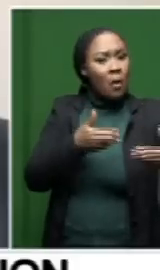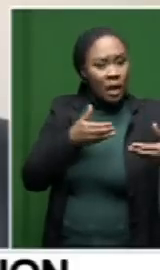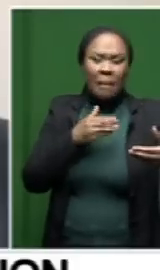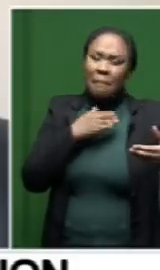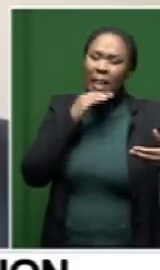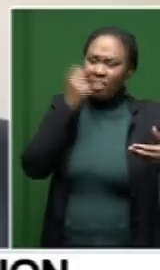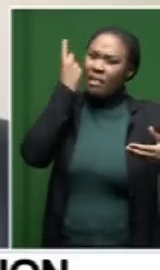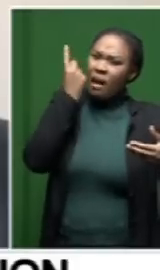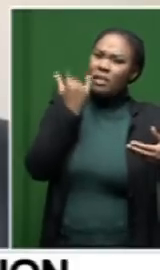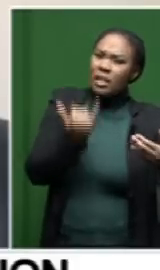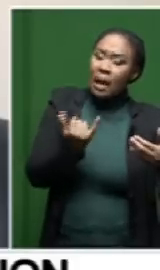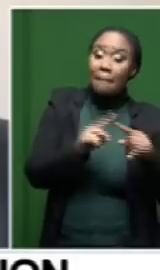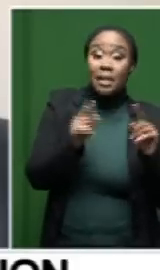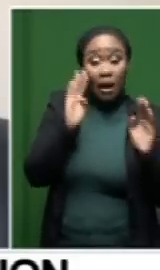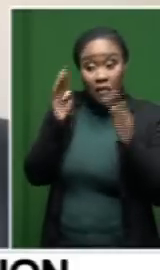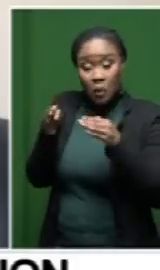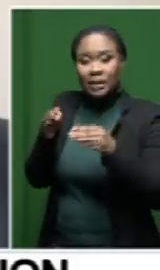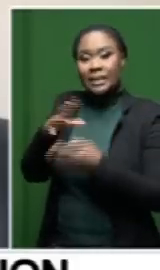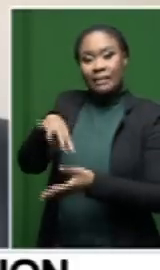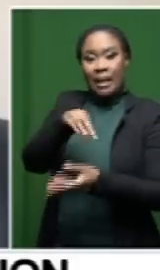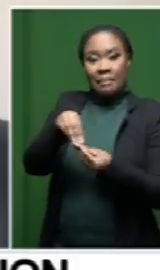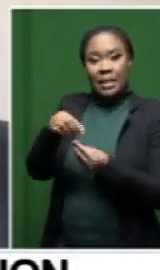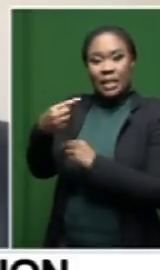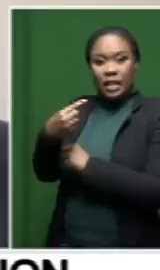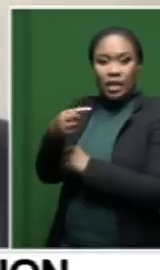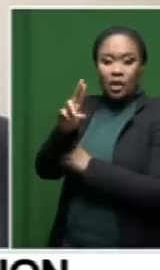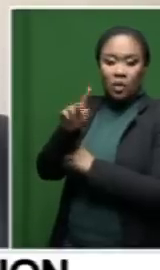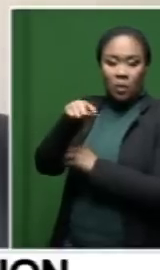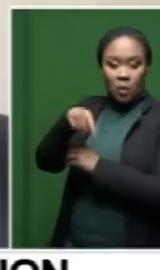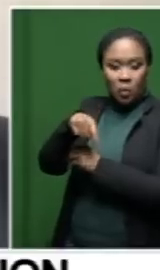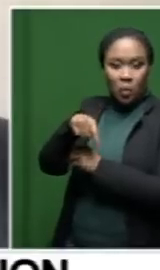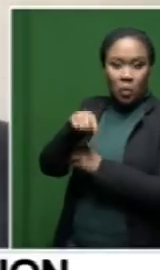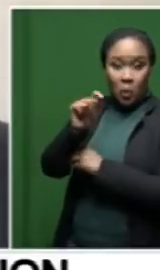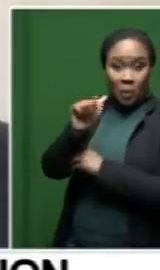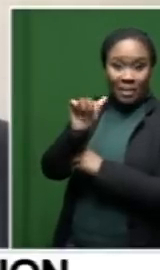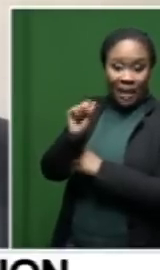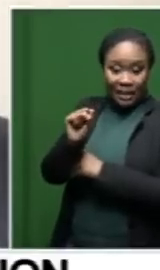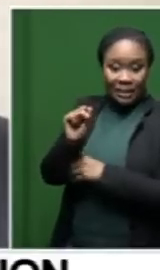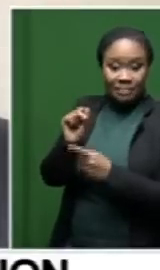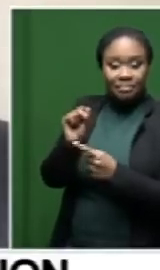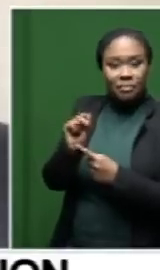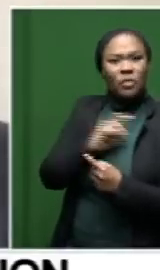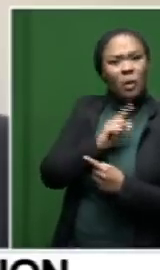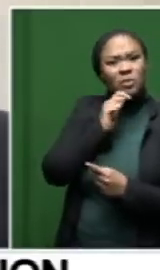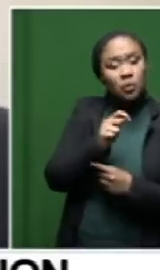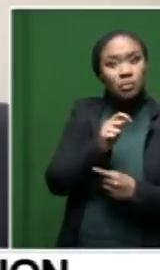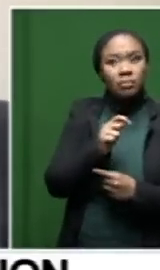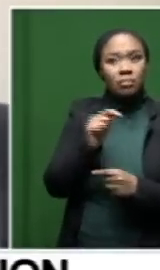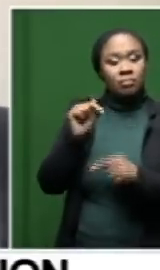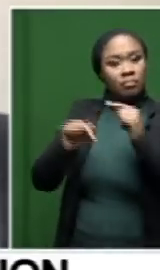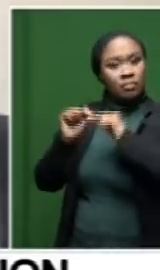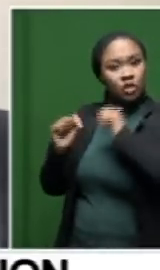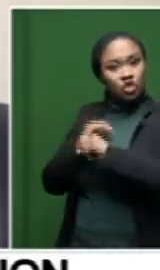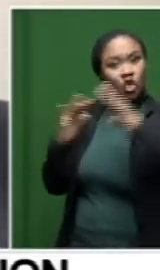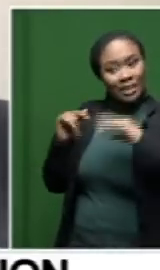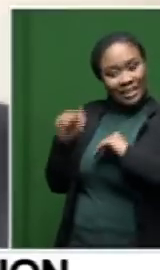But can we turn our attention to the Guptas, please, for a moment? Because at the end of the day, this was where it all came from. It started there